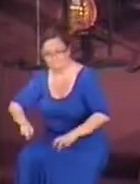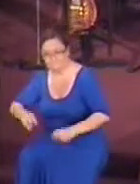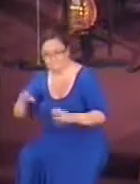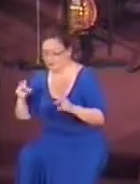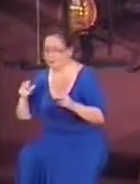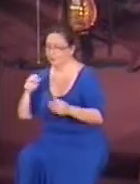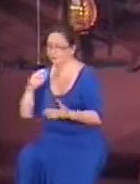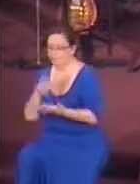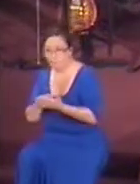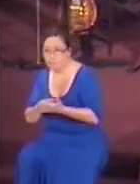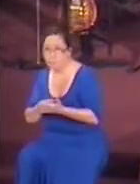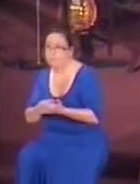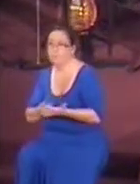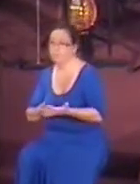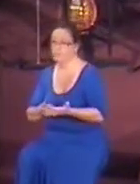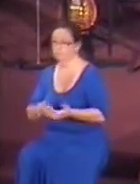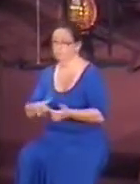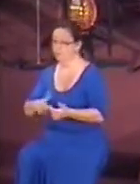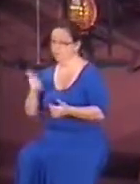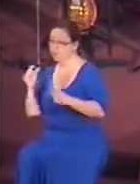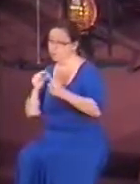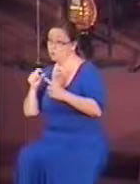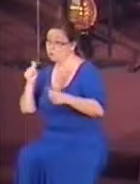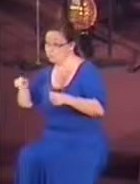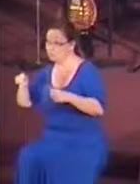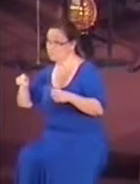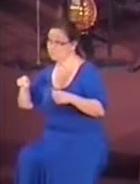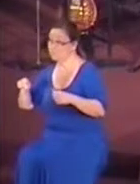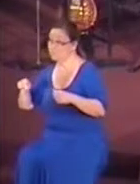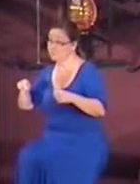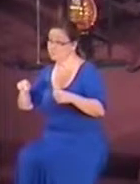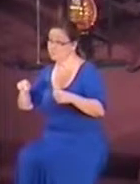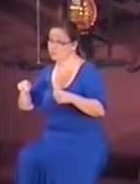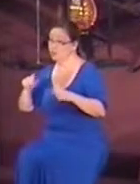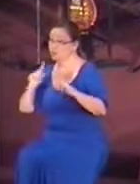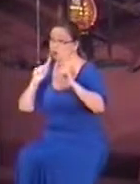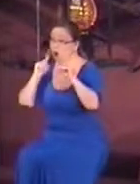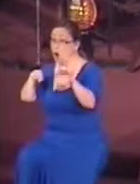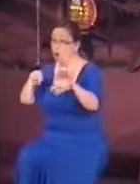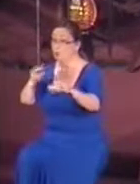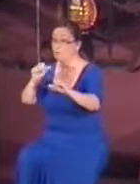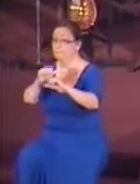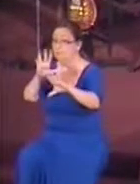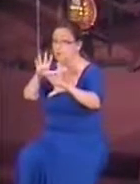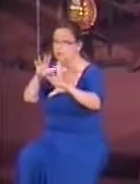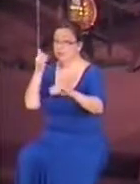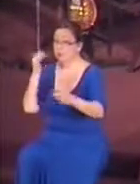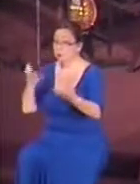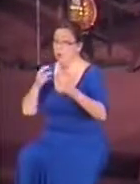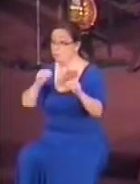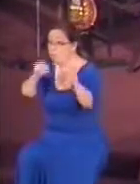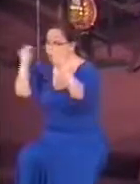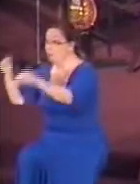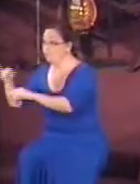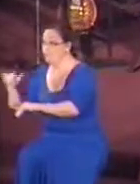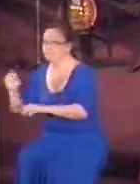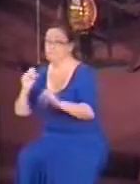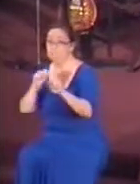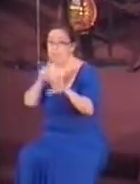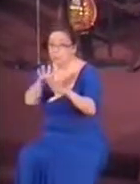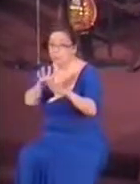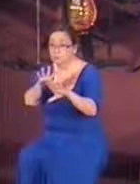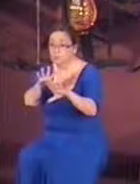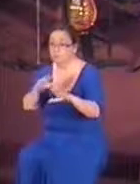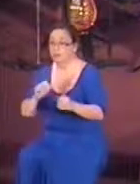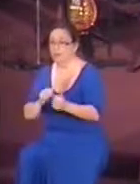truth, examine the evidence. In other words, you've got to be present at the mountain in order for it to be moved. And so how did